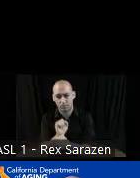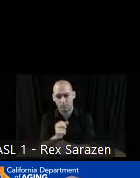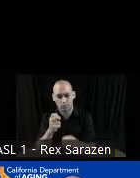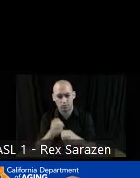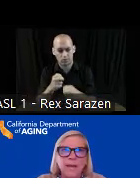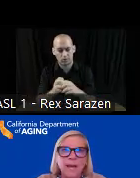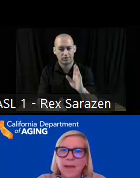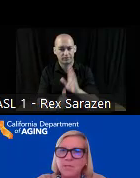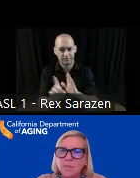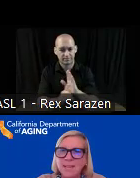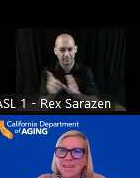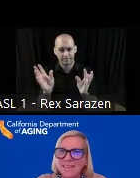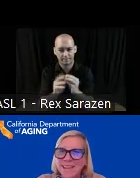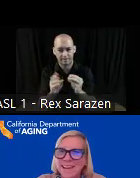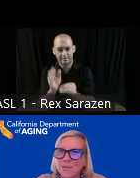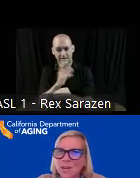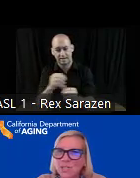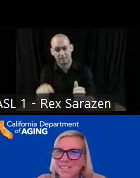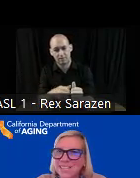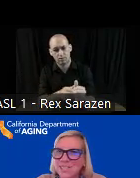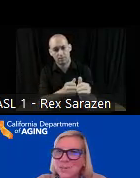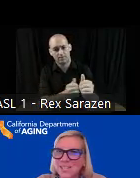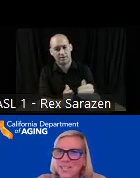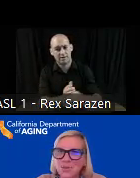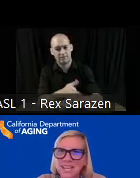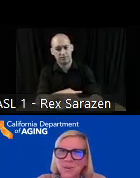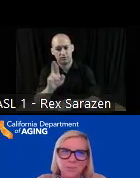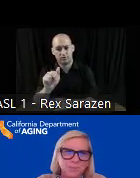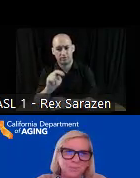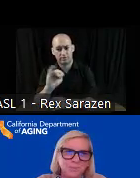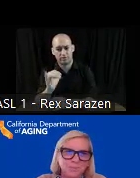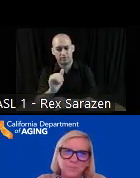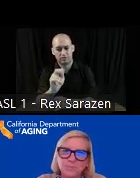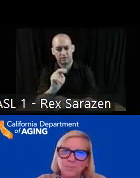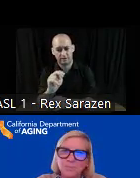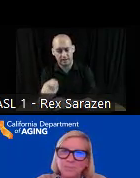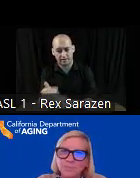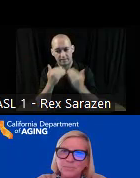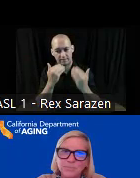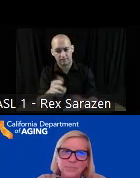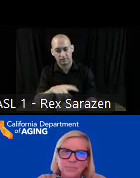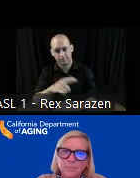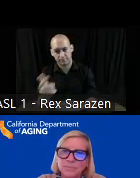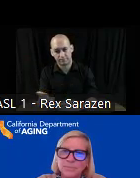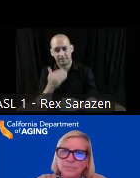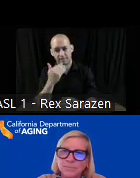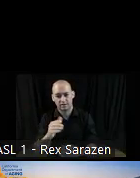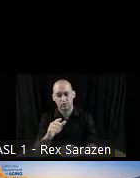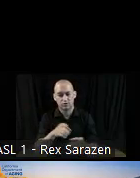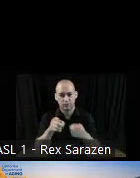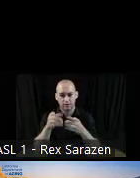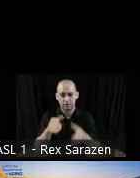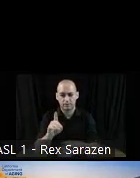the follow-up after the meeting. And Ranjana, turn it back to you. Thank you. Thank you, Director DeMoras. Next